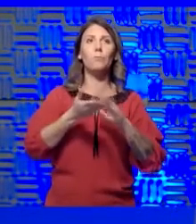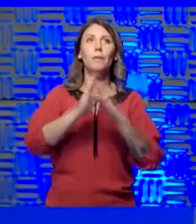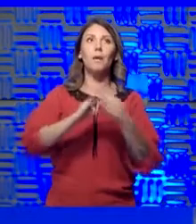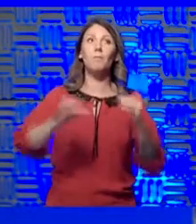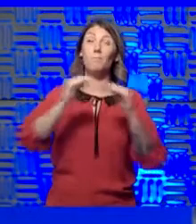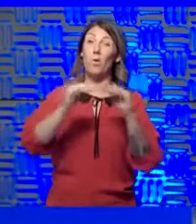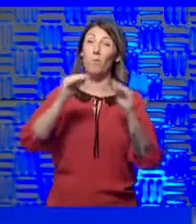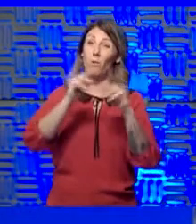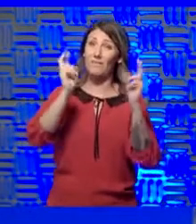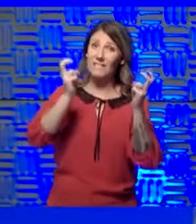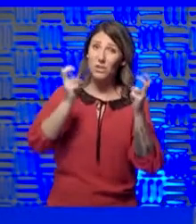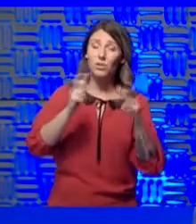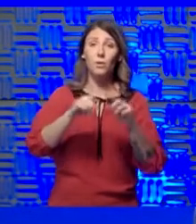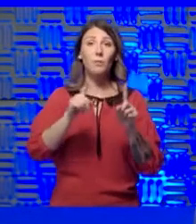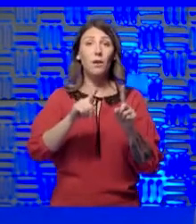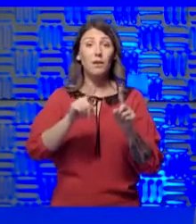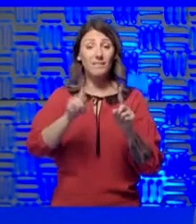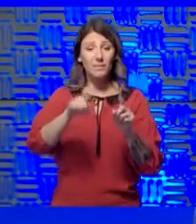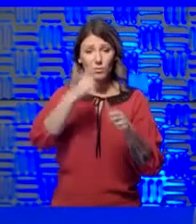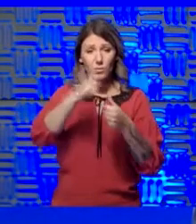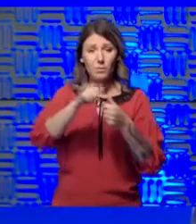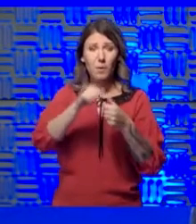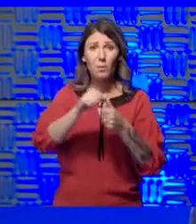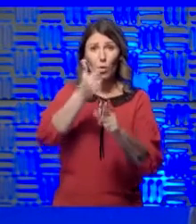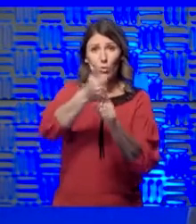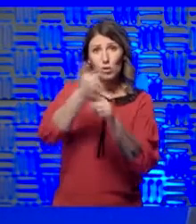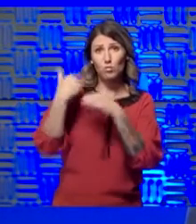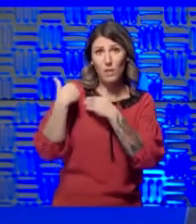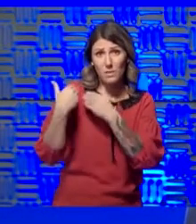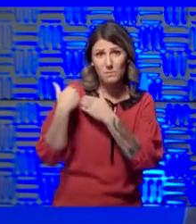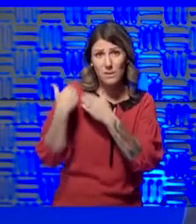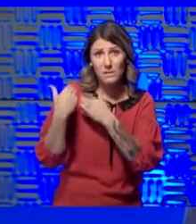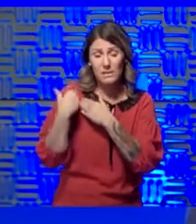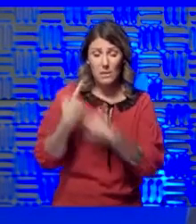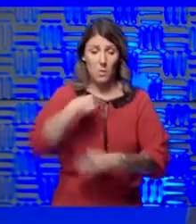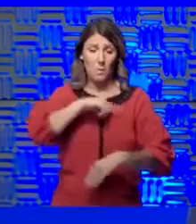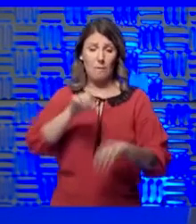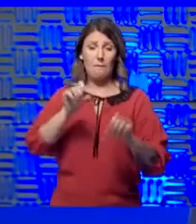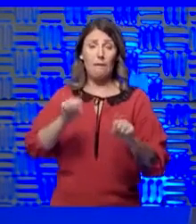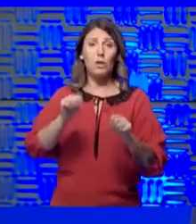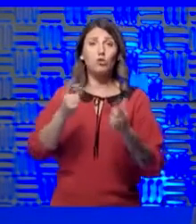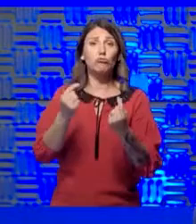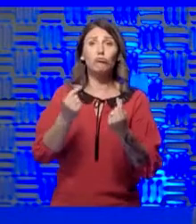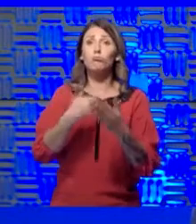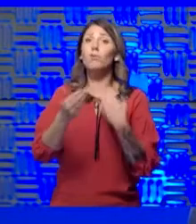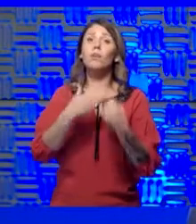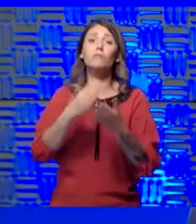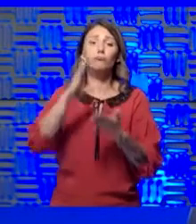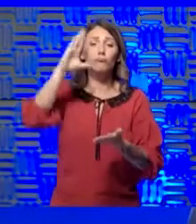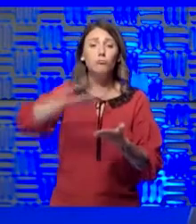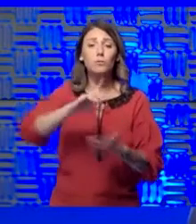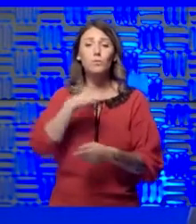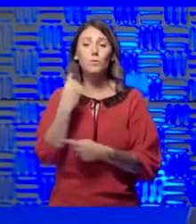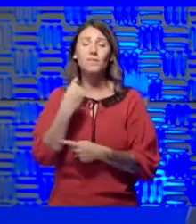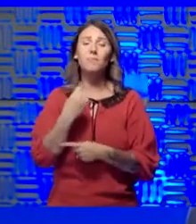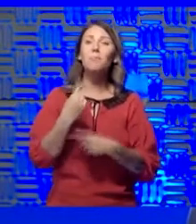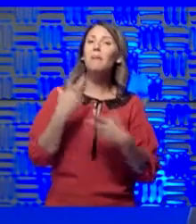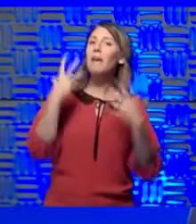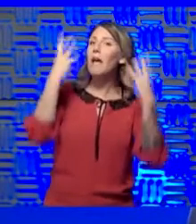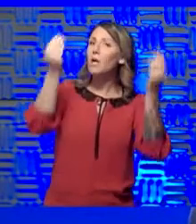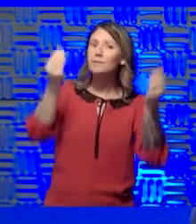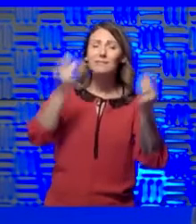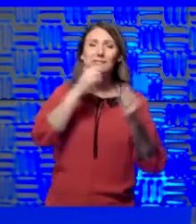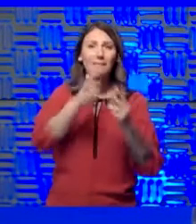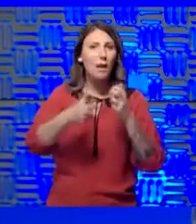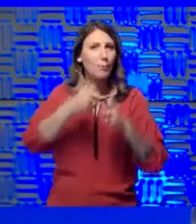issue. But we need to remember personal responsibility and things that we can do individually to reduce those risks. I think being outside is not a problem. We've always